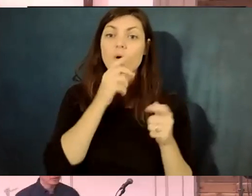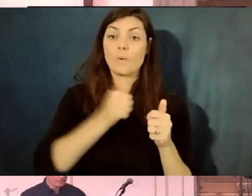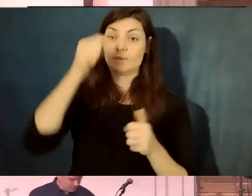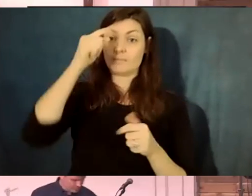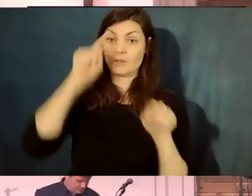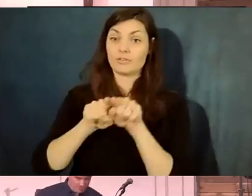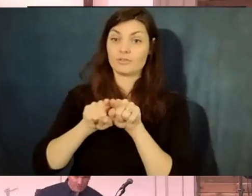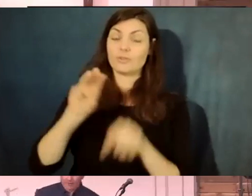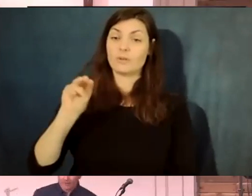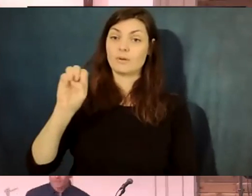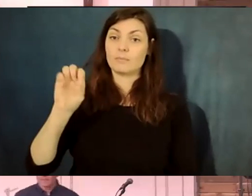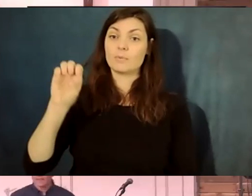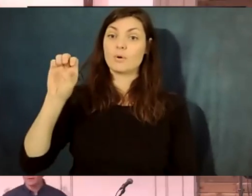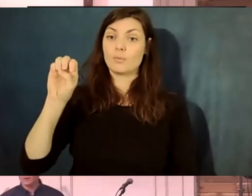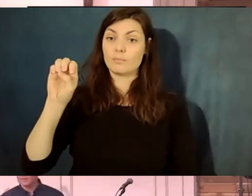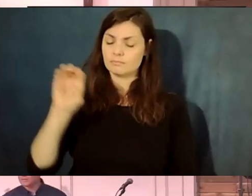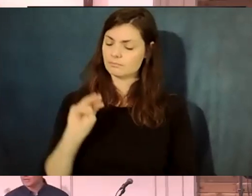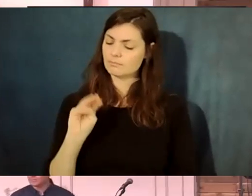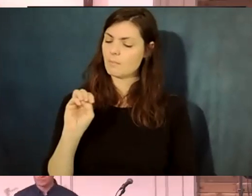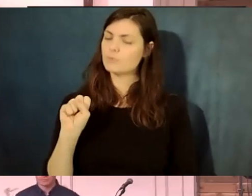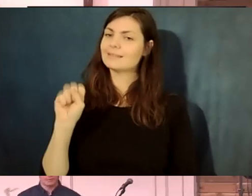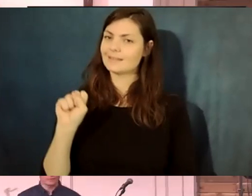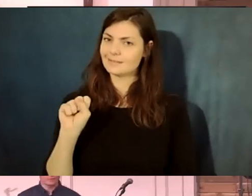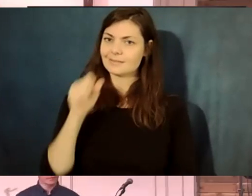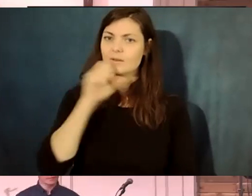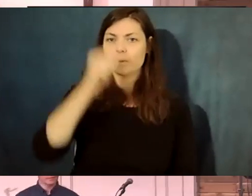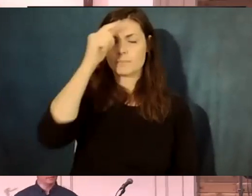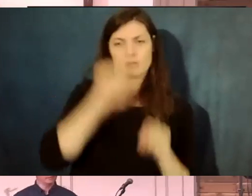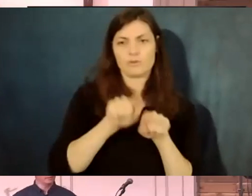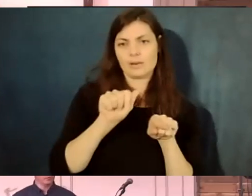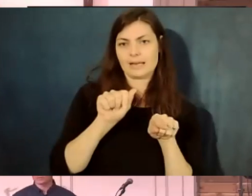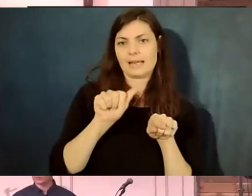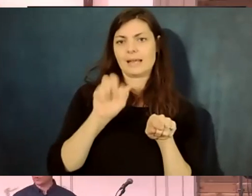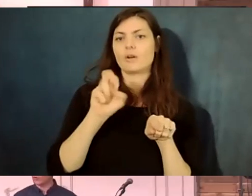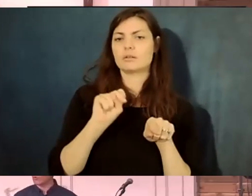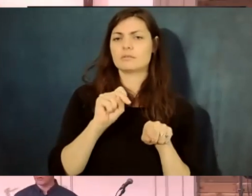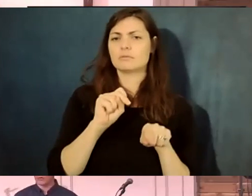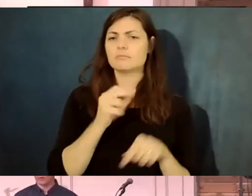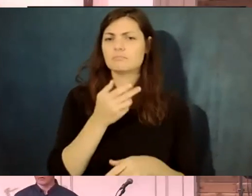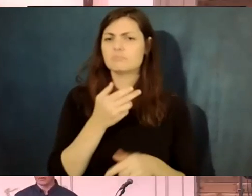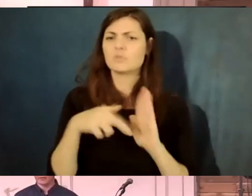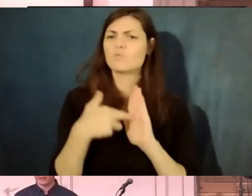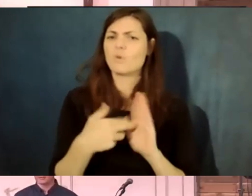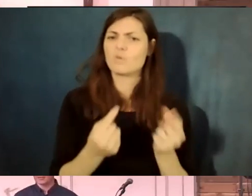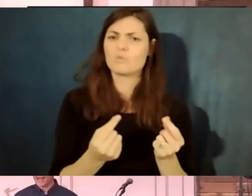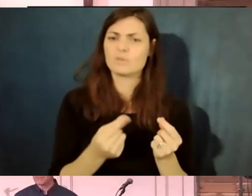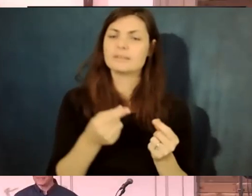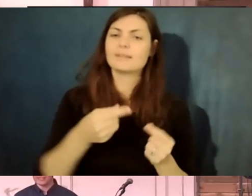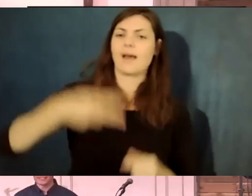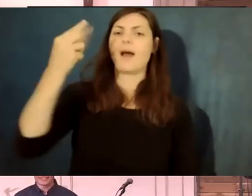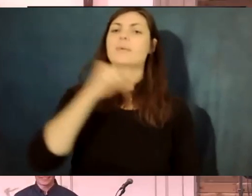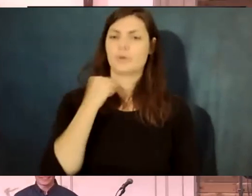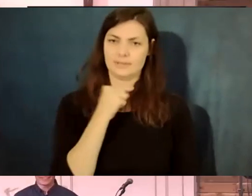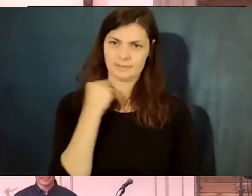brother. And who did he become in the nation of Israel? What was his role? Yeah, he was the high